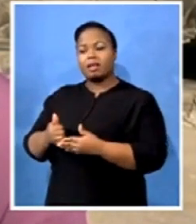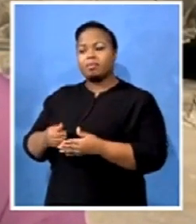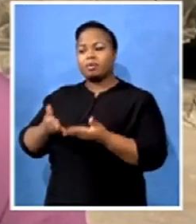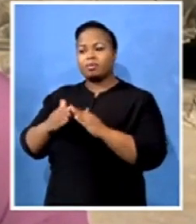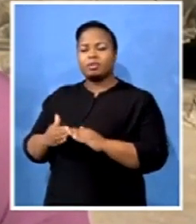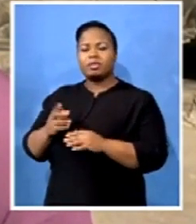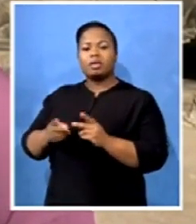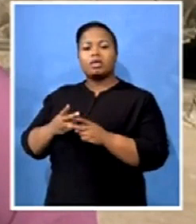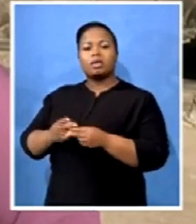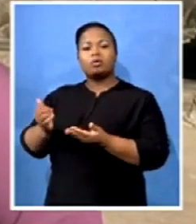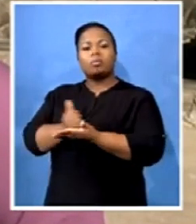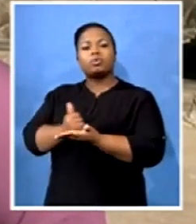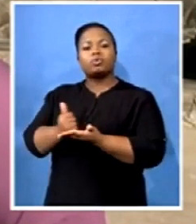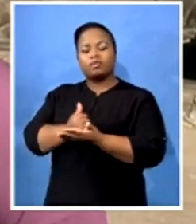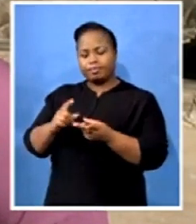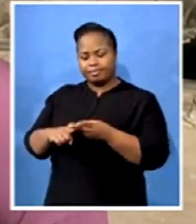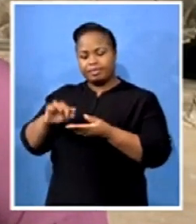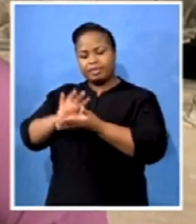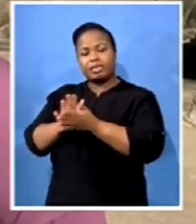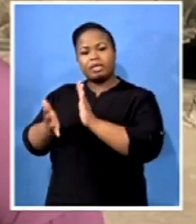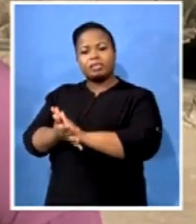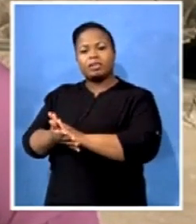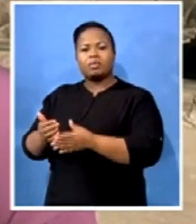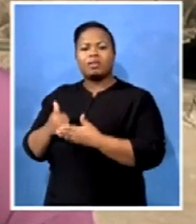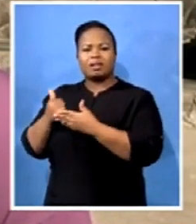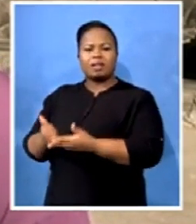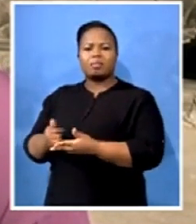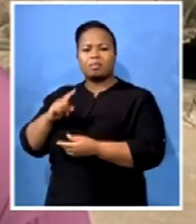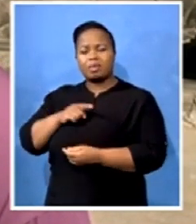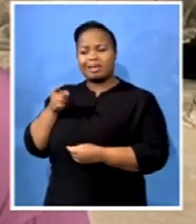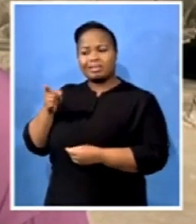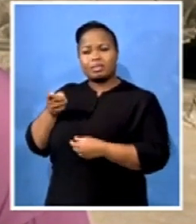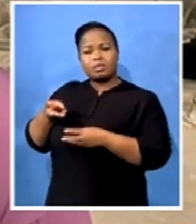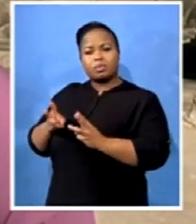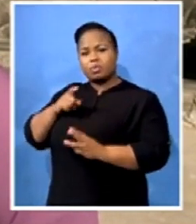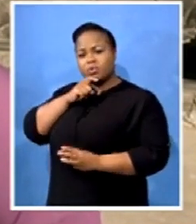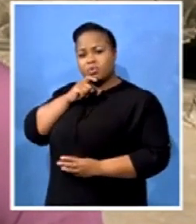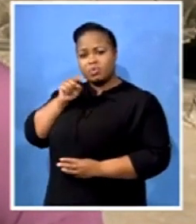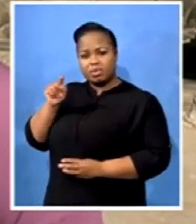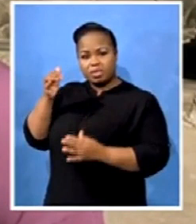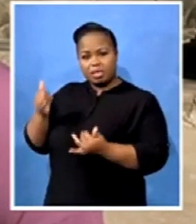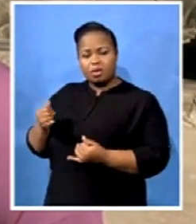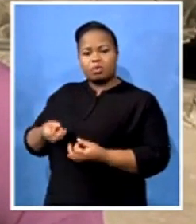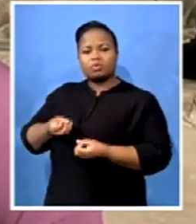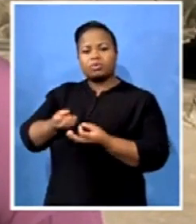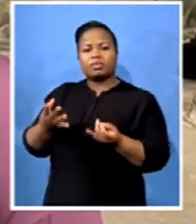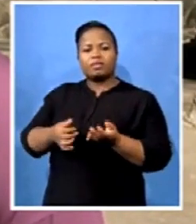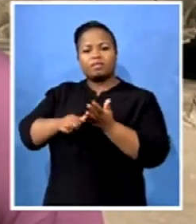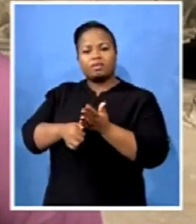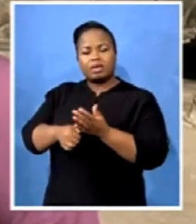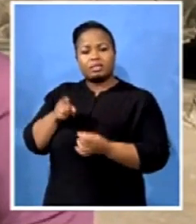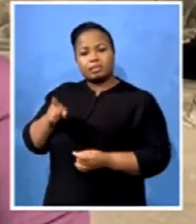SASSA with the current methods which they are utilizing to distribute grants. This is an addition, an innovative